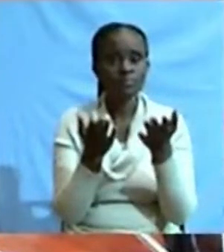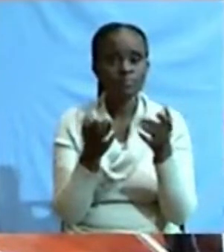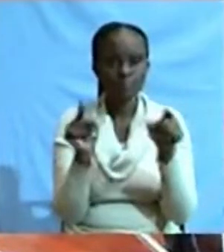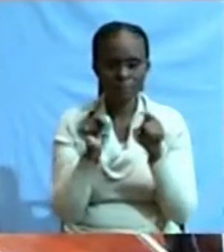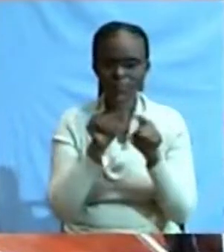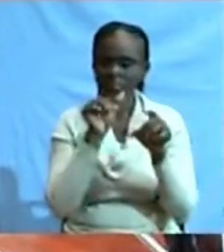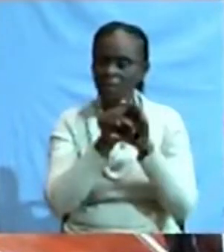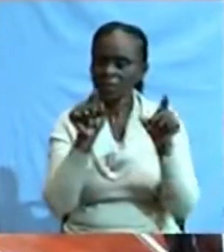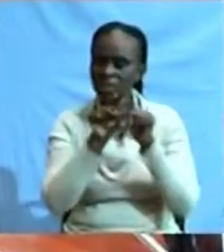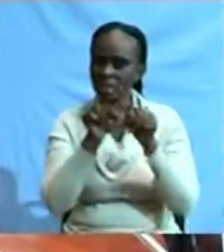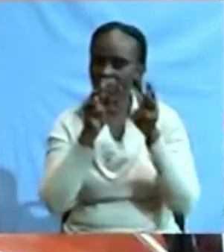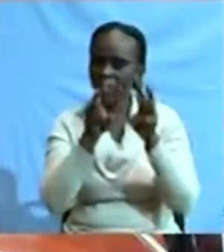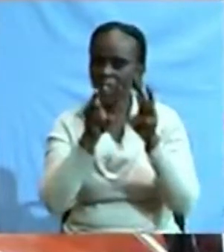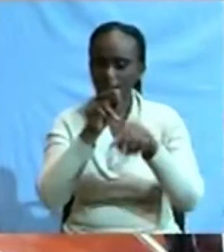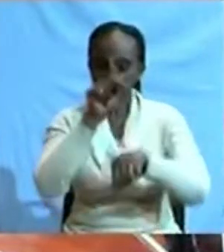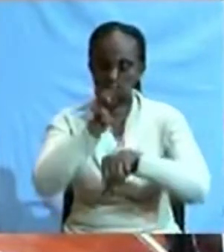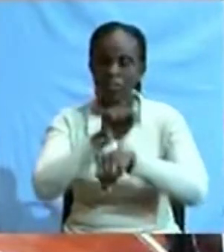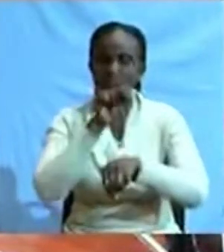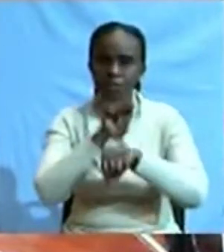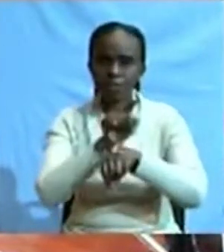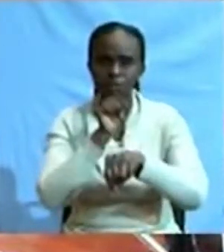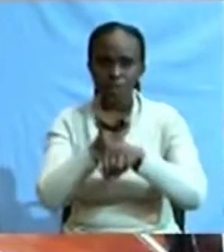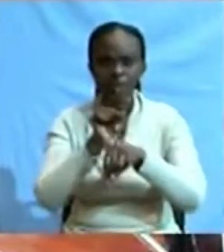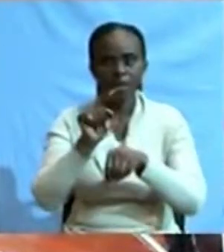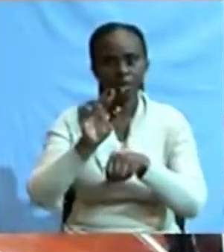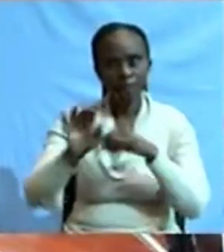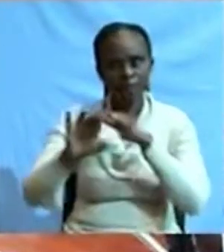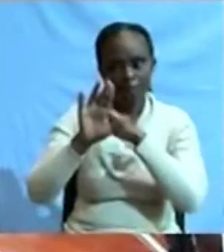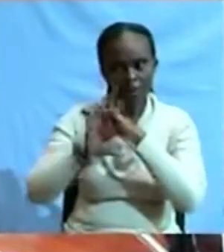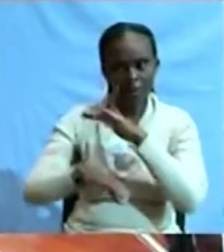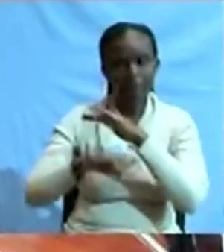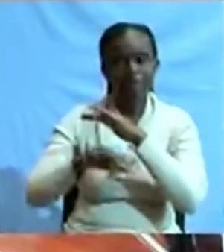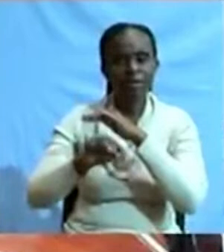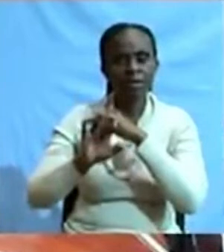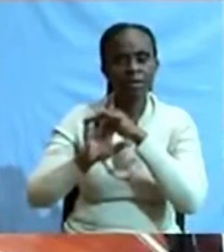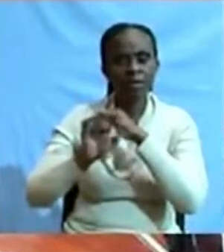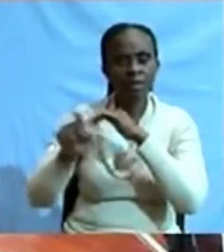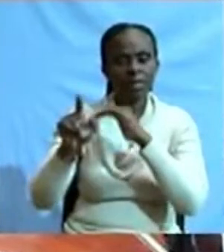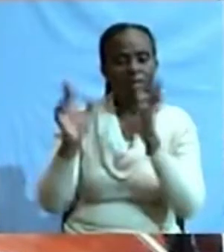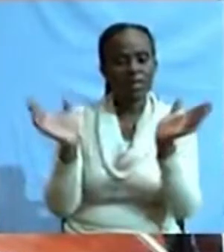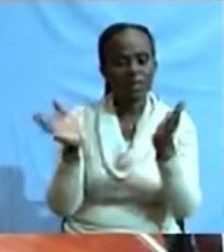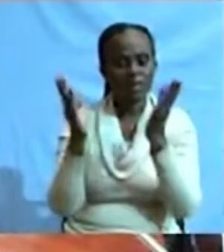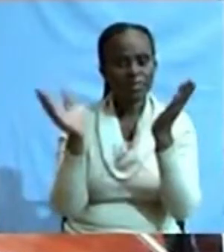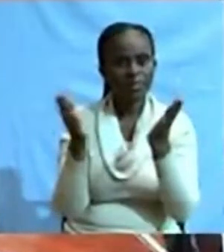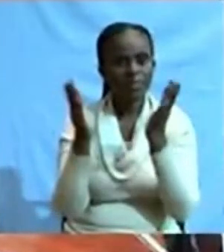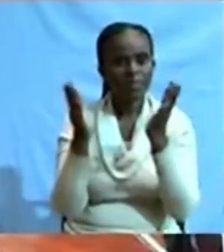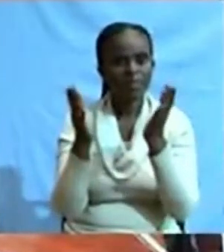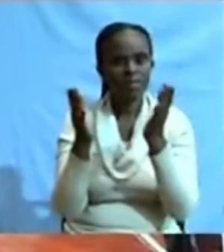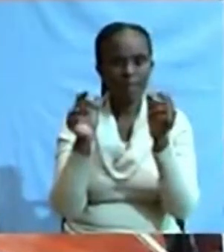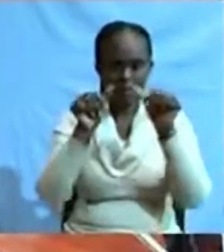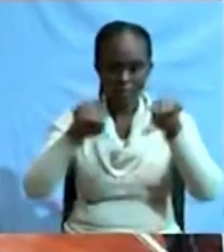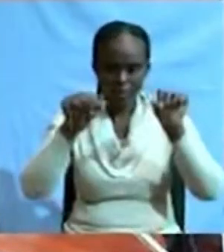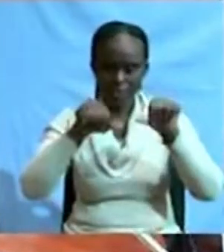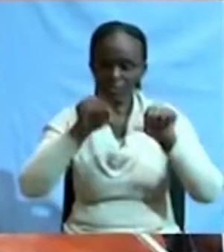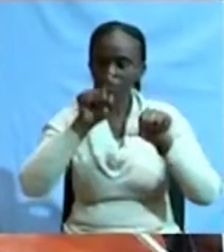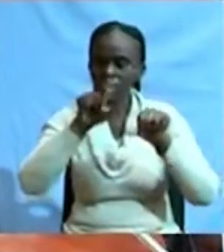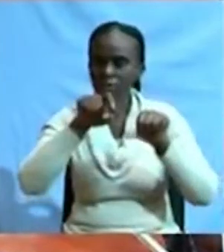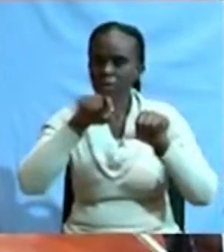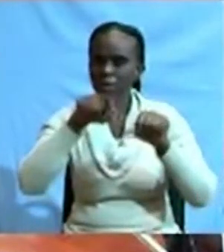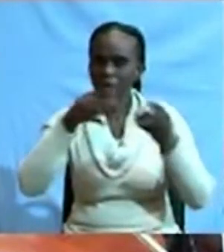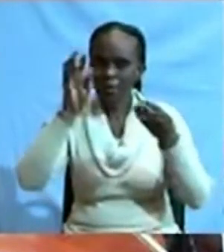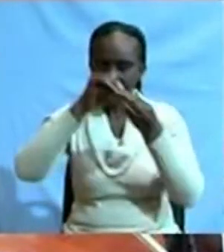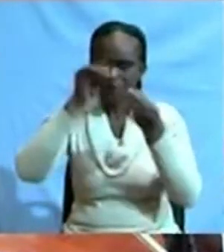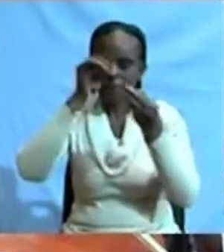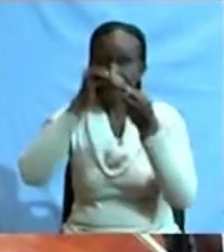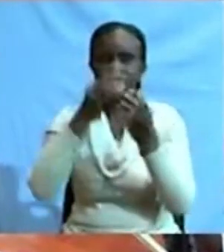in this regard, the project was put among several others to be appraised to assess the required additional